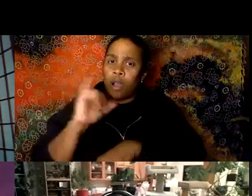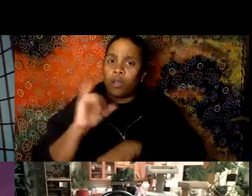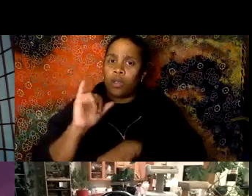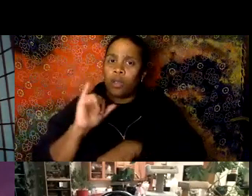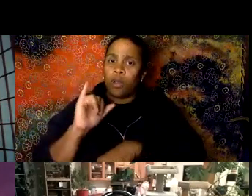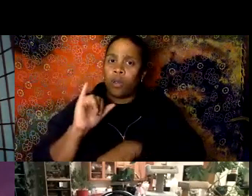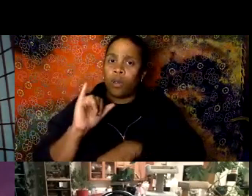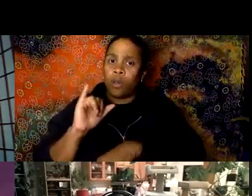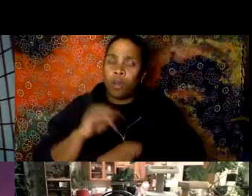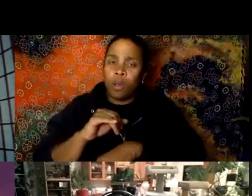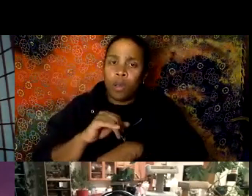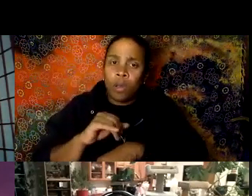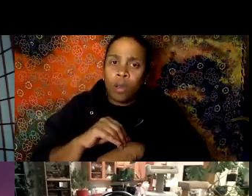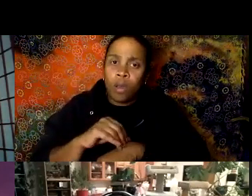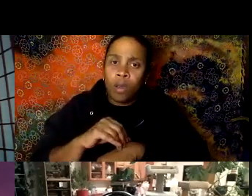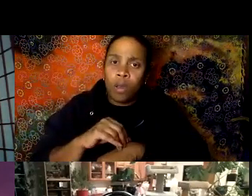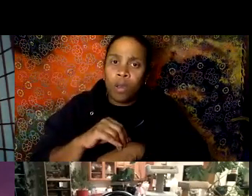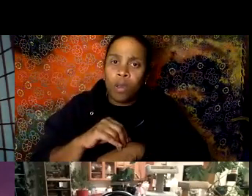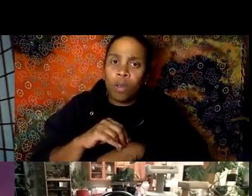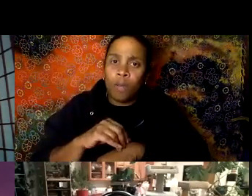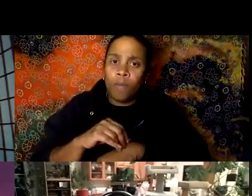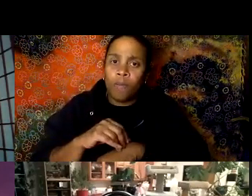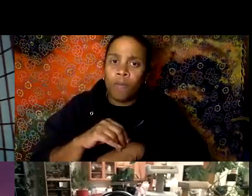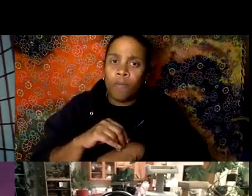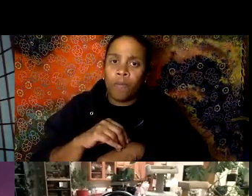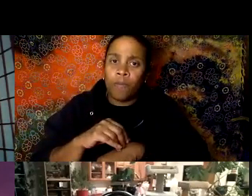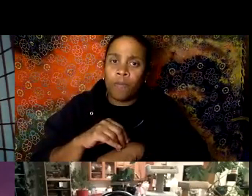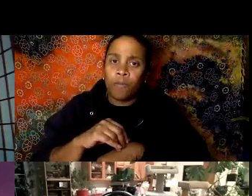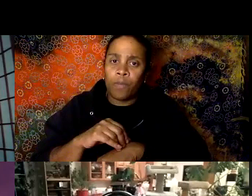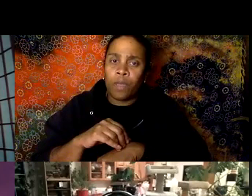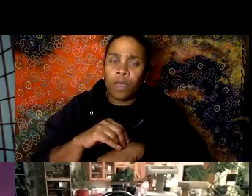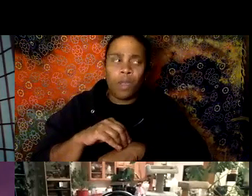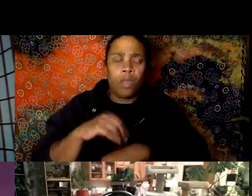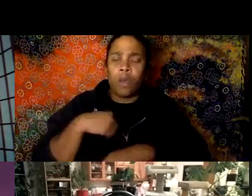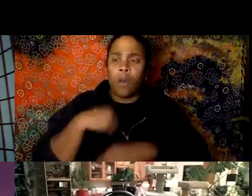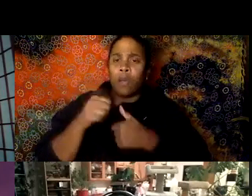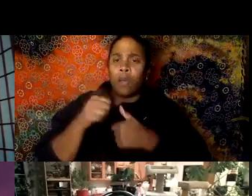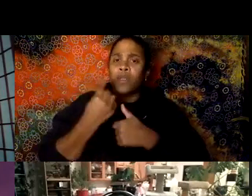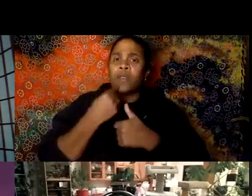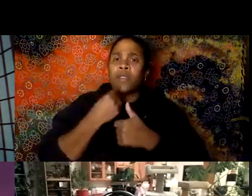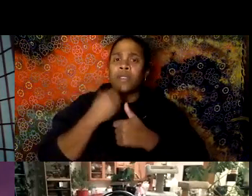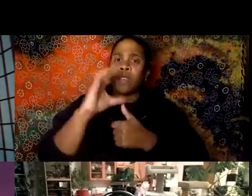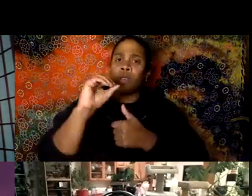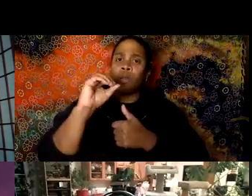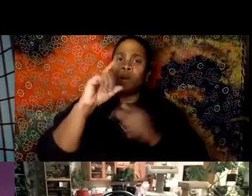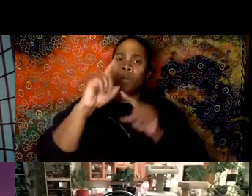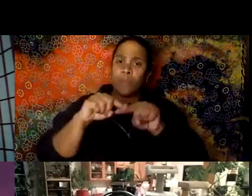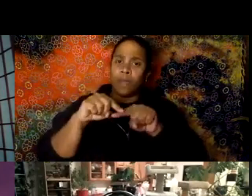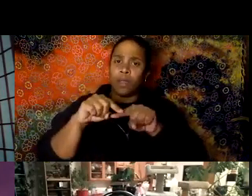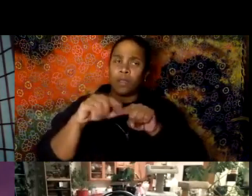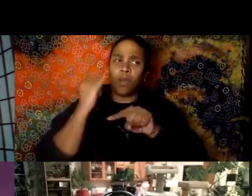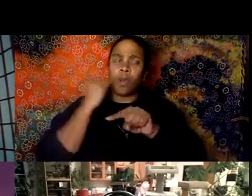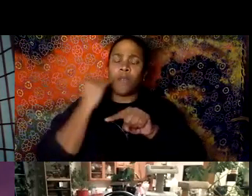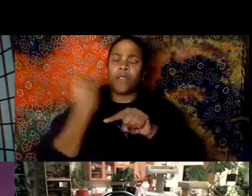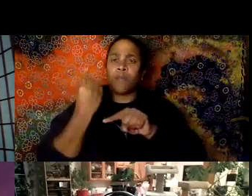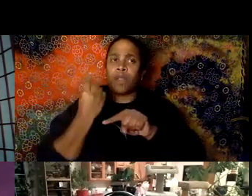internal. Yeah, and I love that someone, whichever one of us said codependent, right? So if someone needed you to show up for them, right, they're dependent